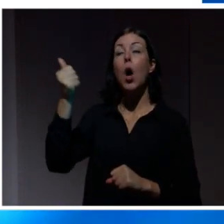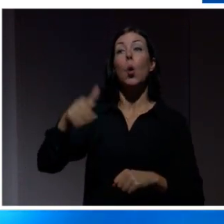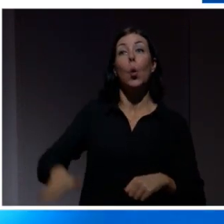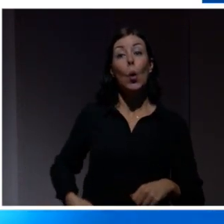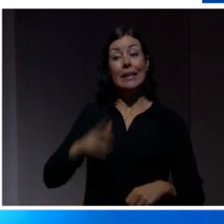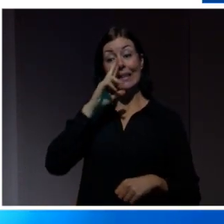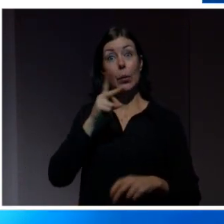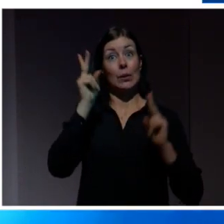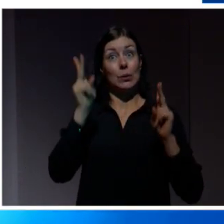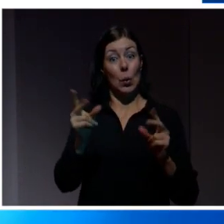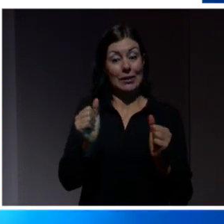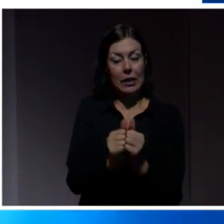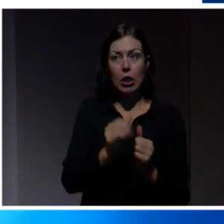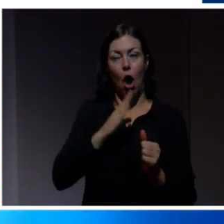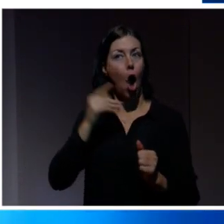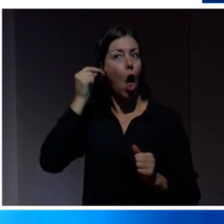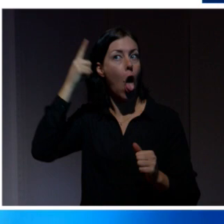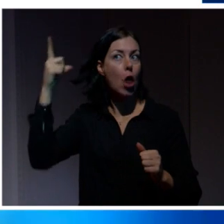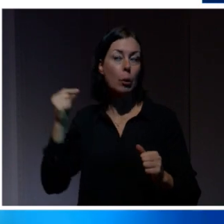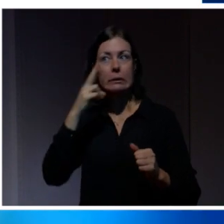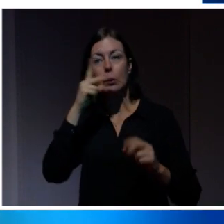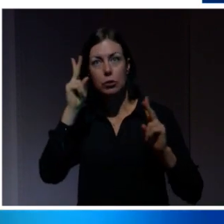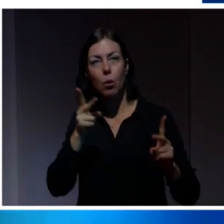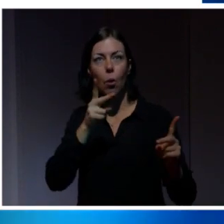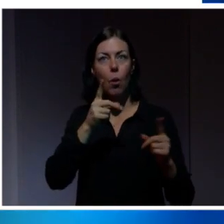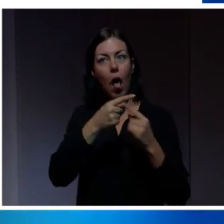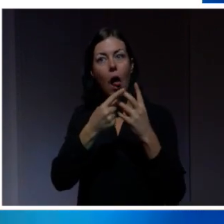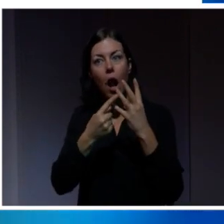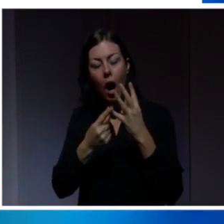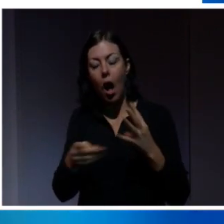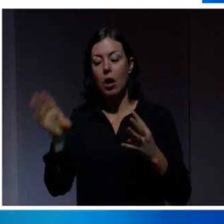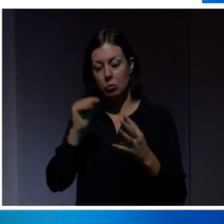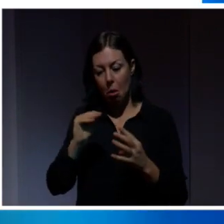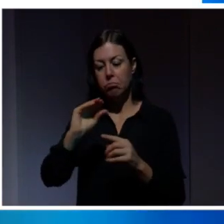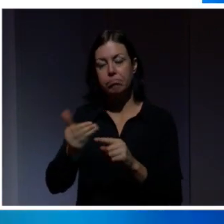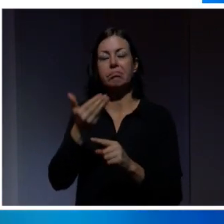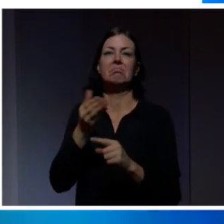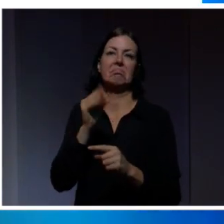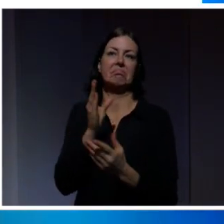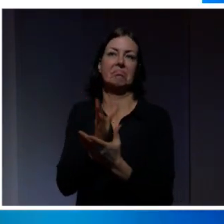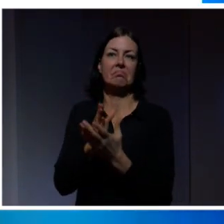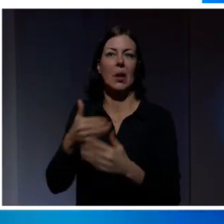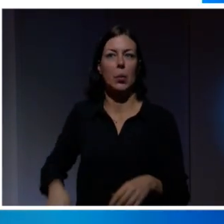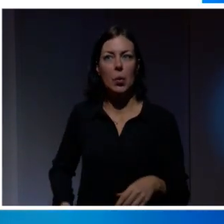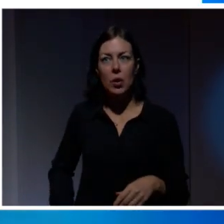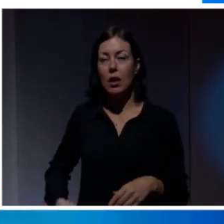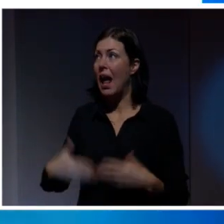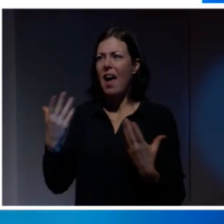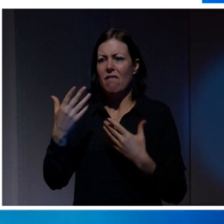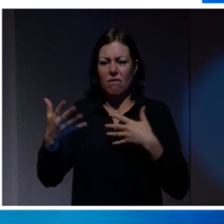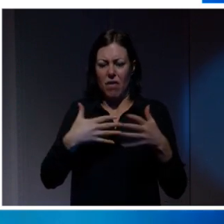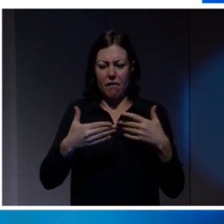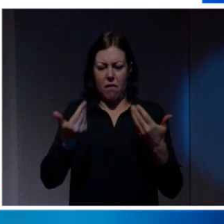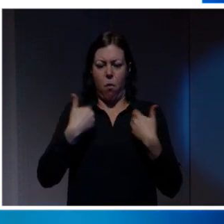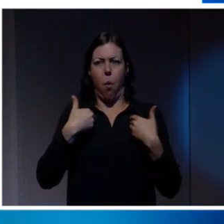way, they have ears that look like this, and so on, and it gives you the classification. Or what is causing my fever? You put in